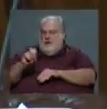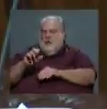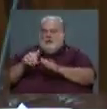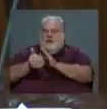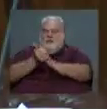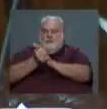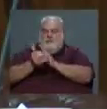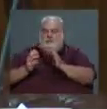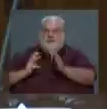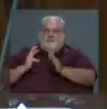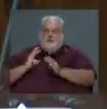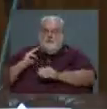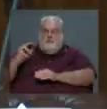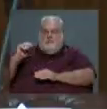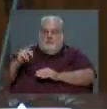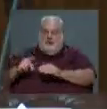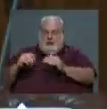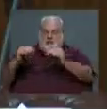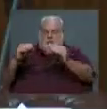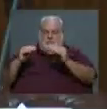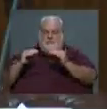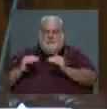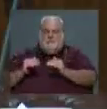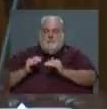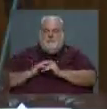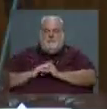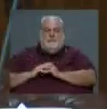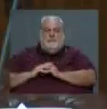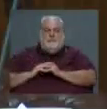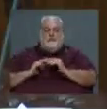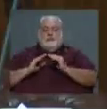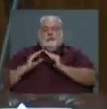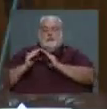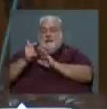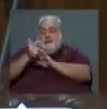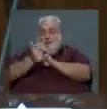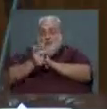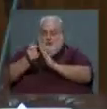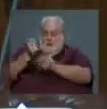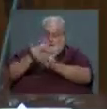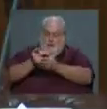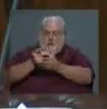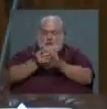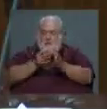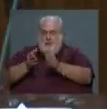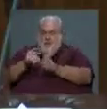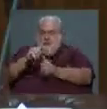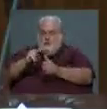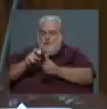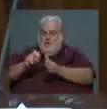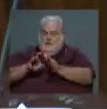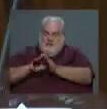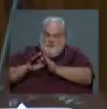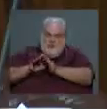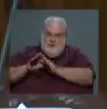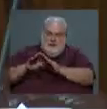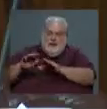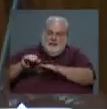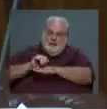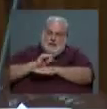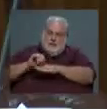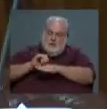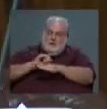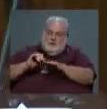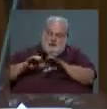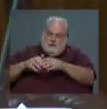of the city of Little Rock, Arkansas, and for other purposes. An ordinance to approve a plan zoning development establish a plan industrial district titled